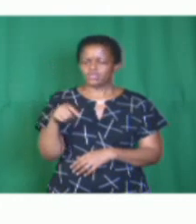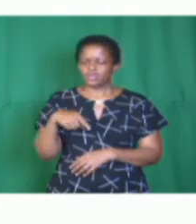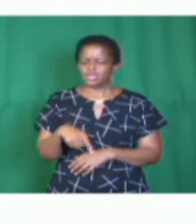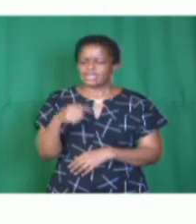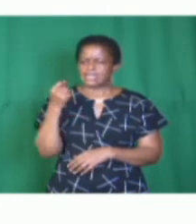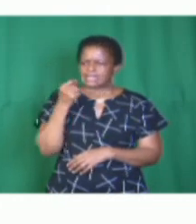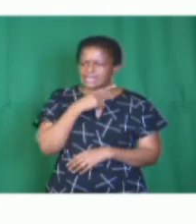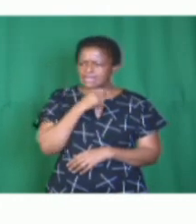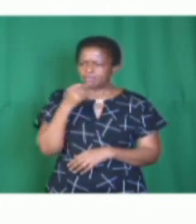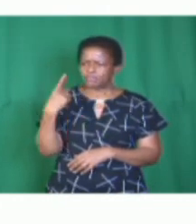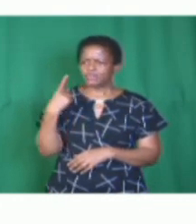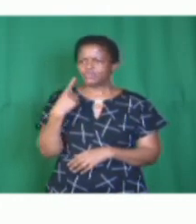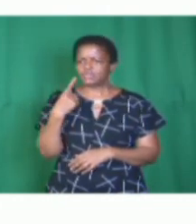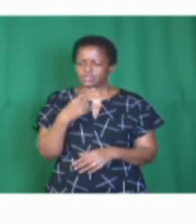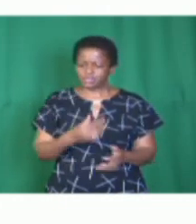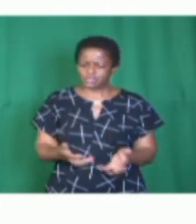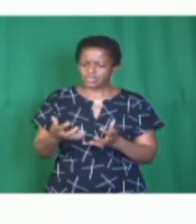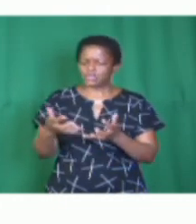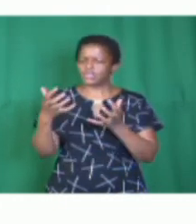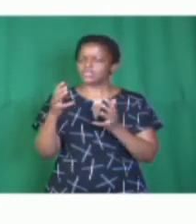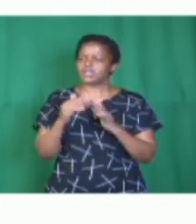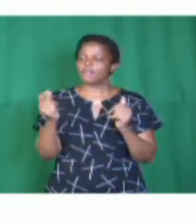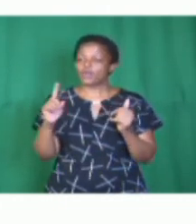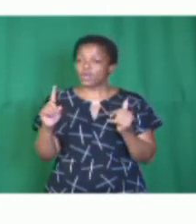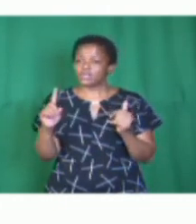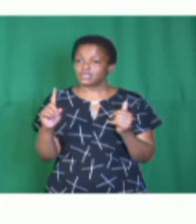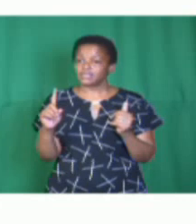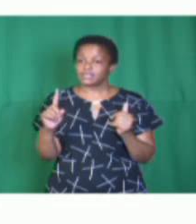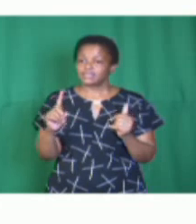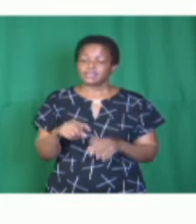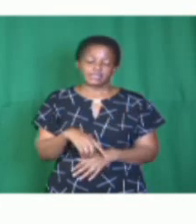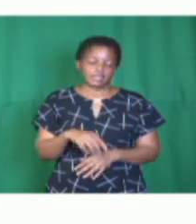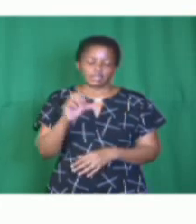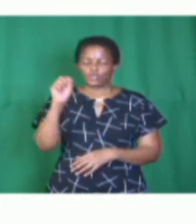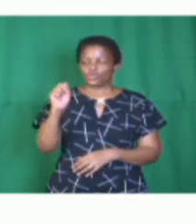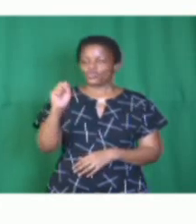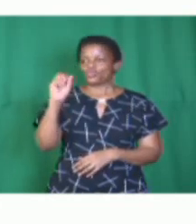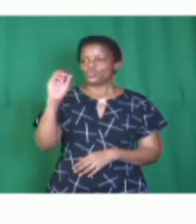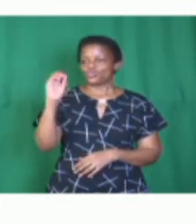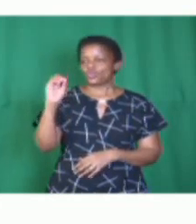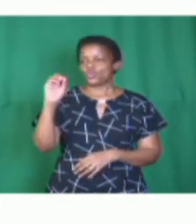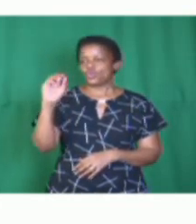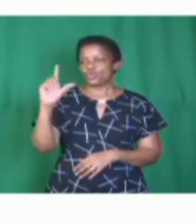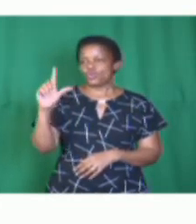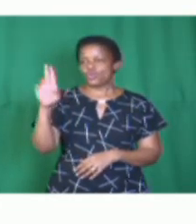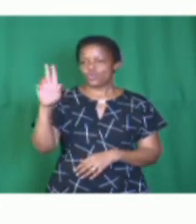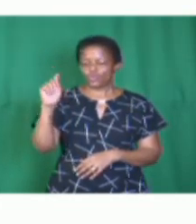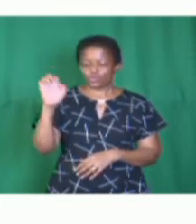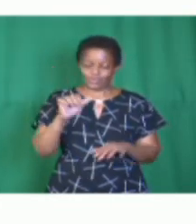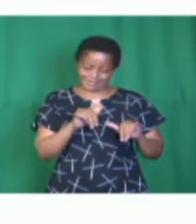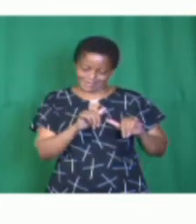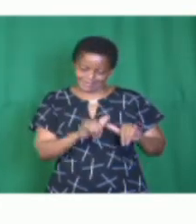the solute remains in the boiling flask. It remains in the boiling flask and is known as